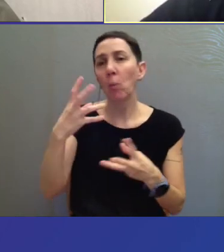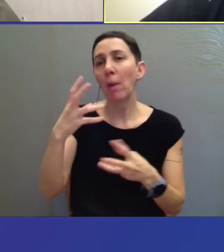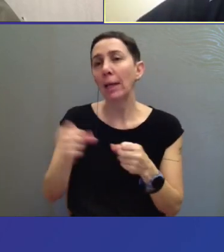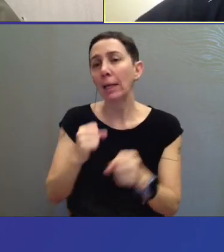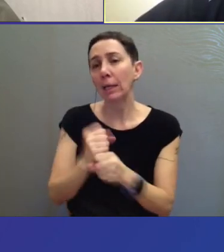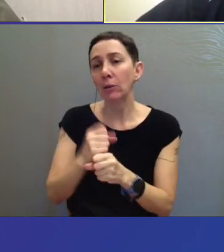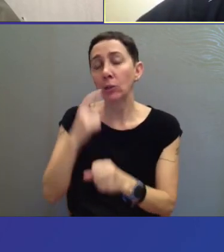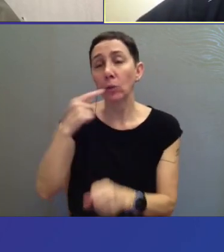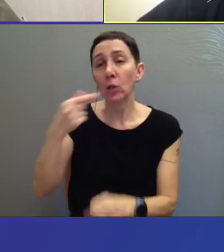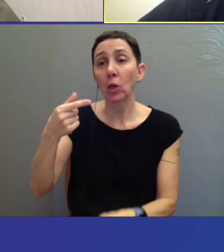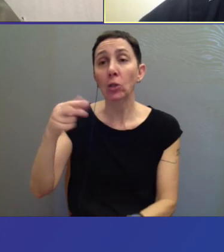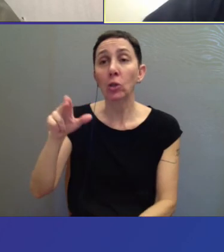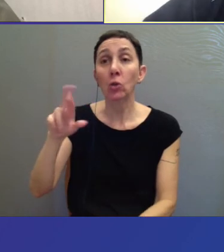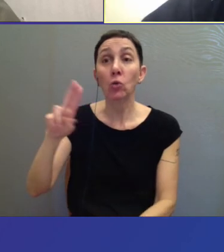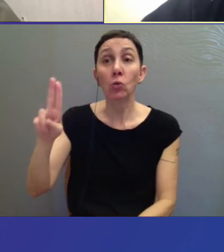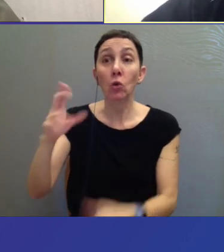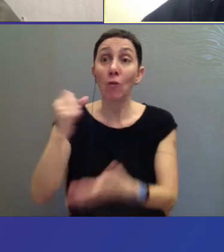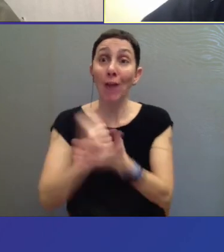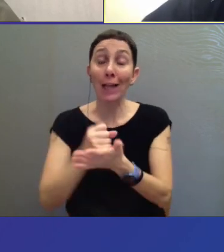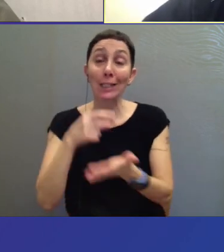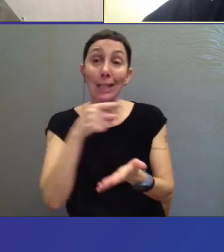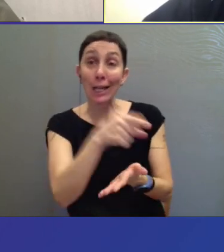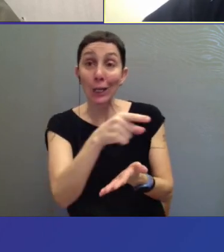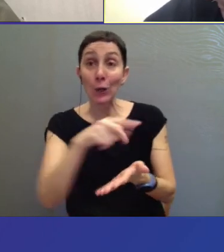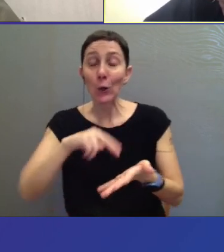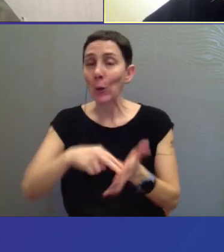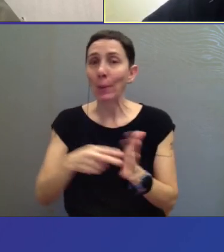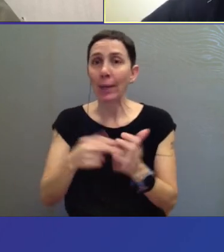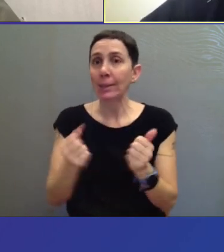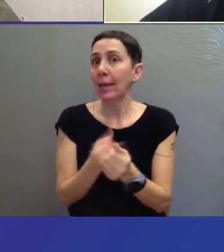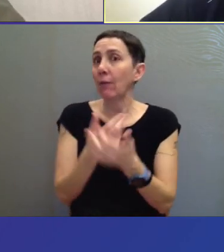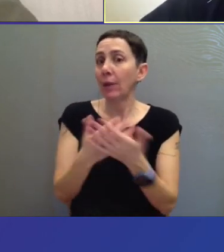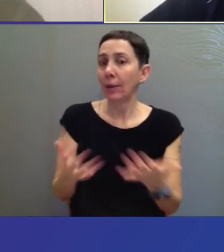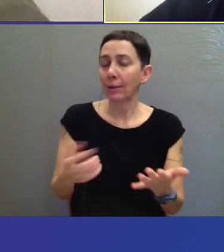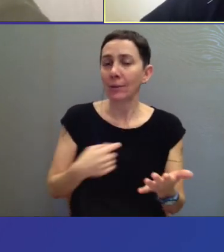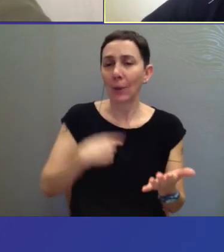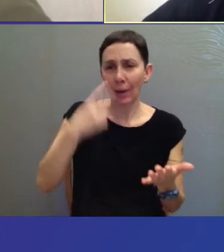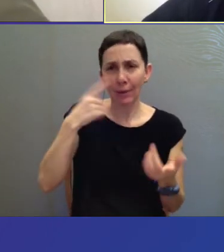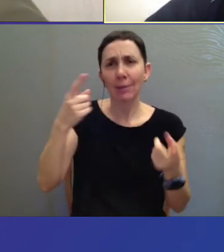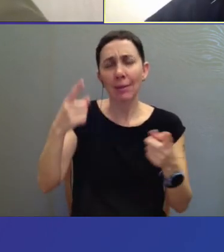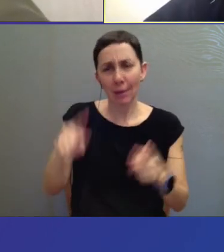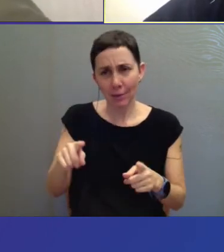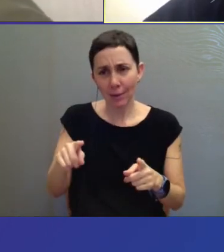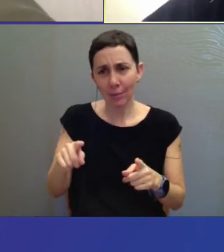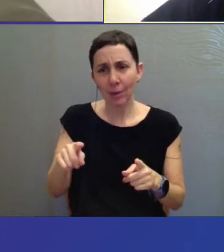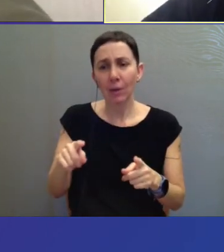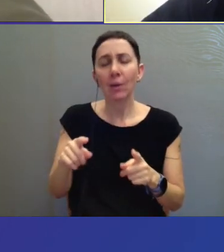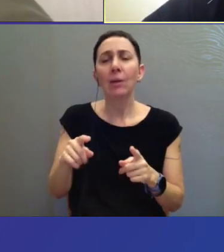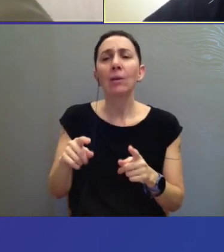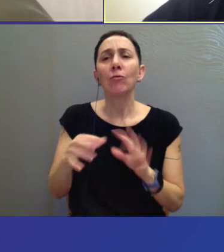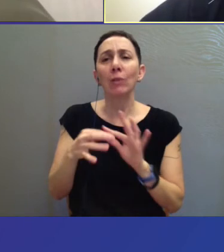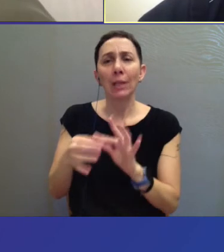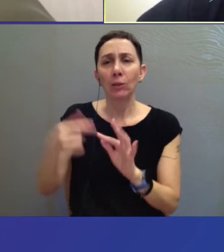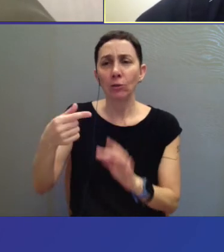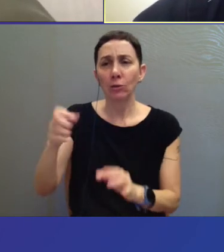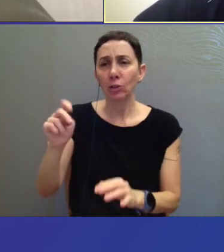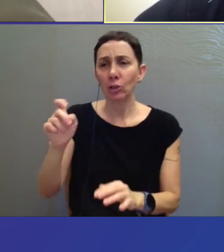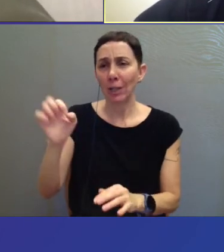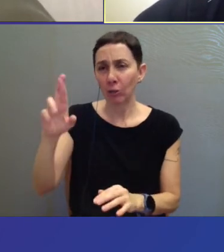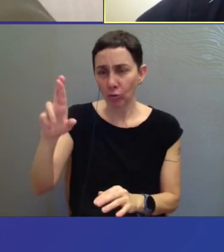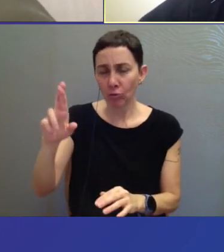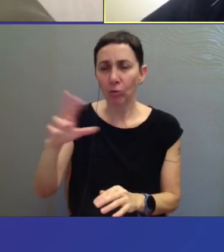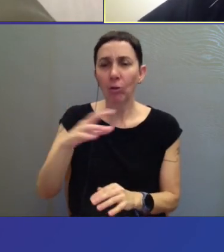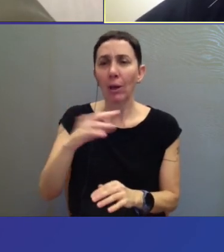guru's validation means everything. So I think that has happened with regard to gender, that has happened with regard to